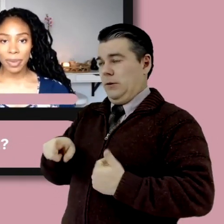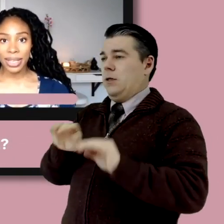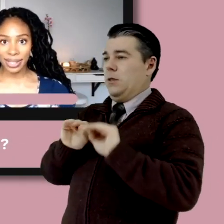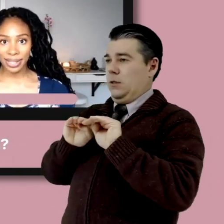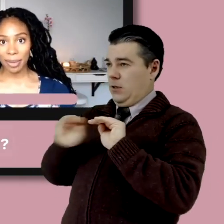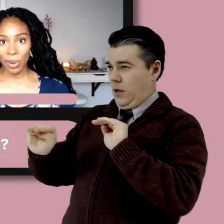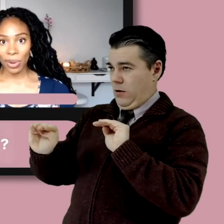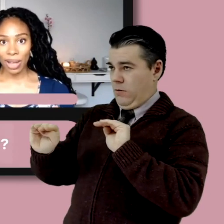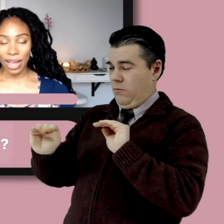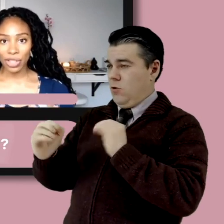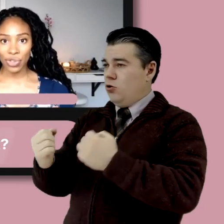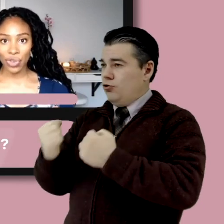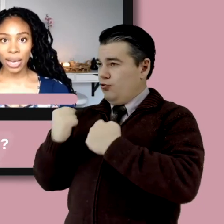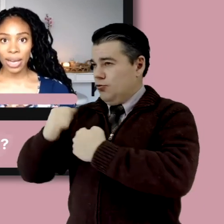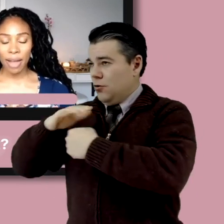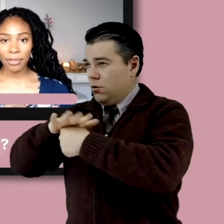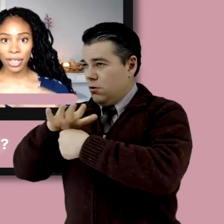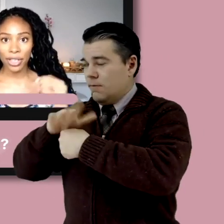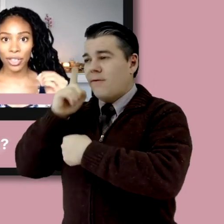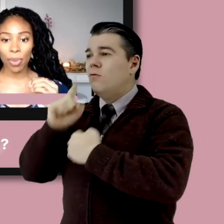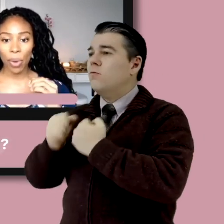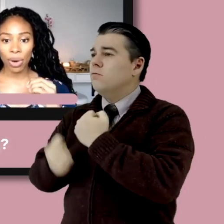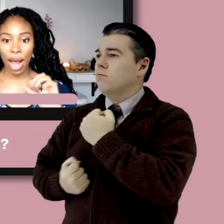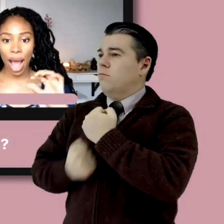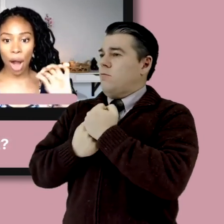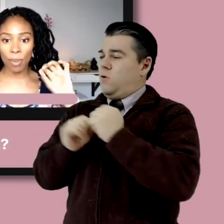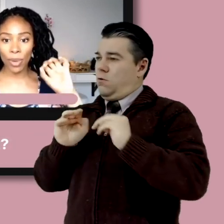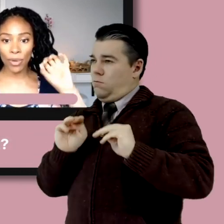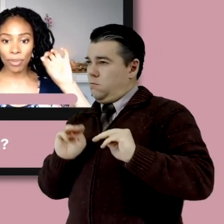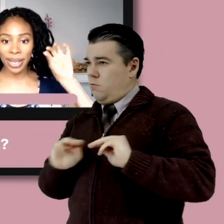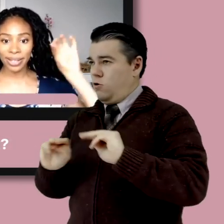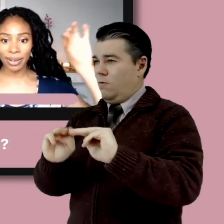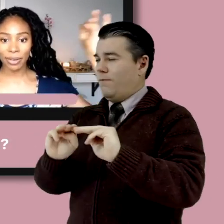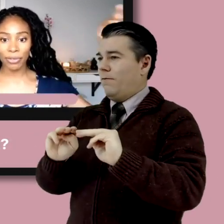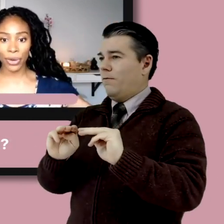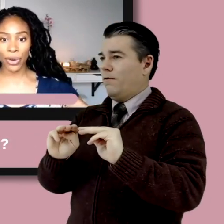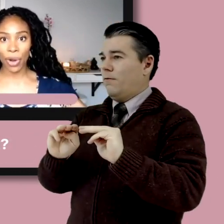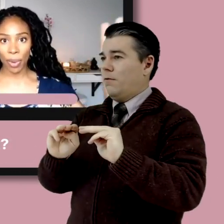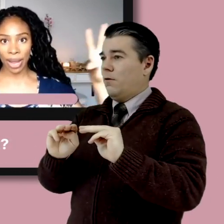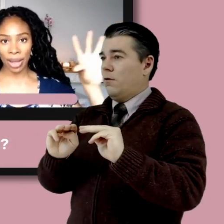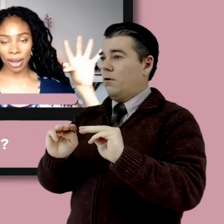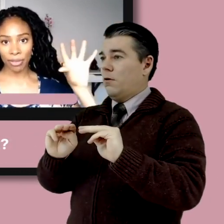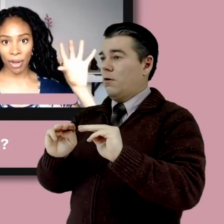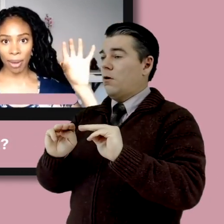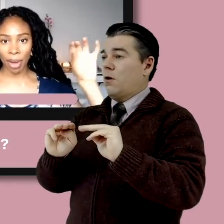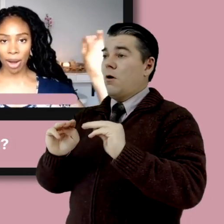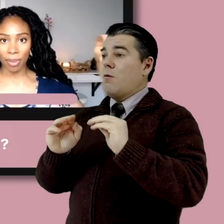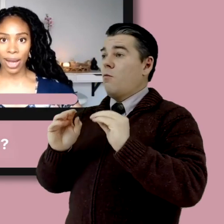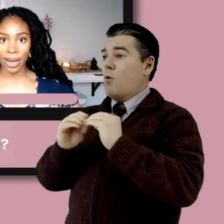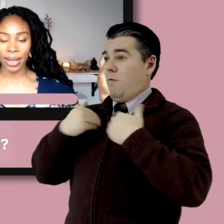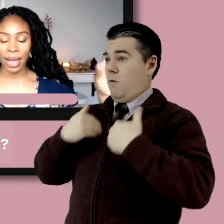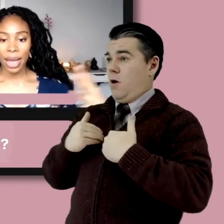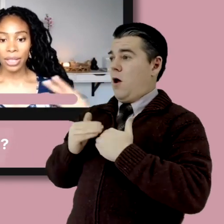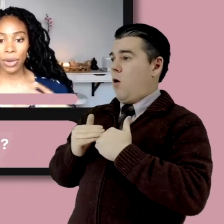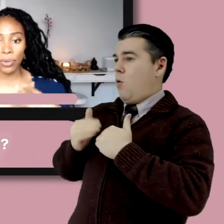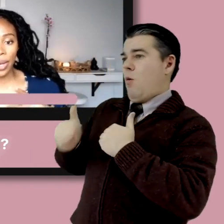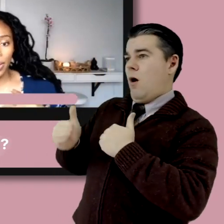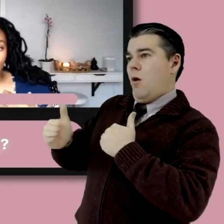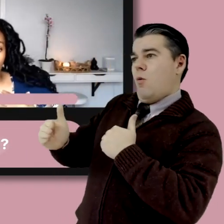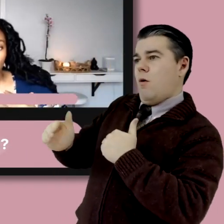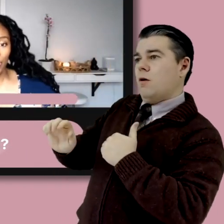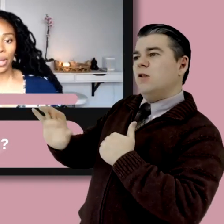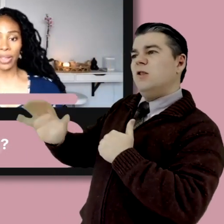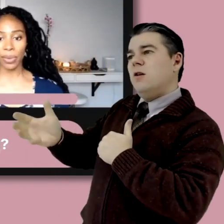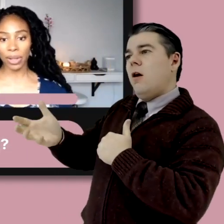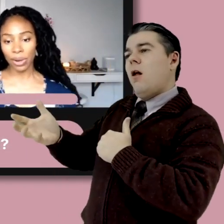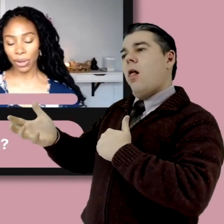to be stable and strong enough to support our movement further away from our body. So if we don't